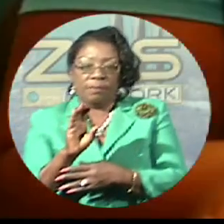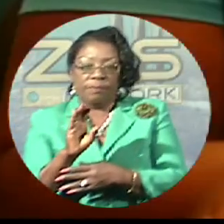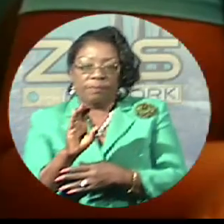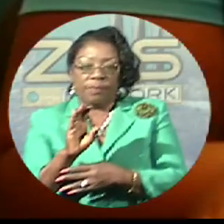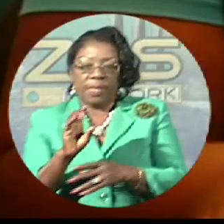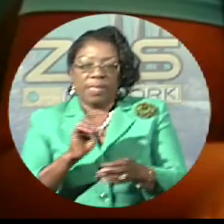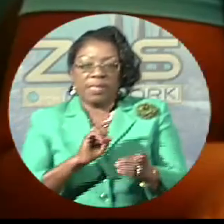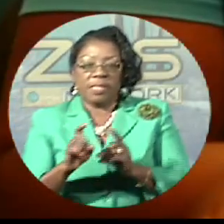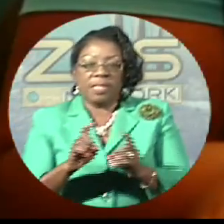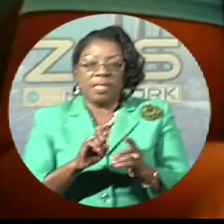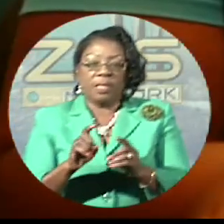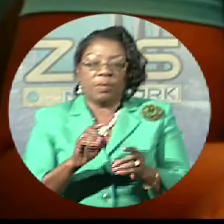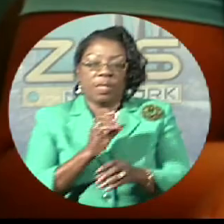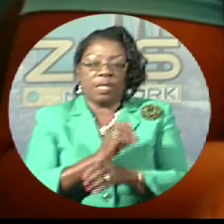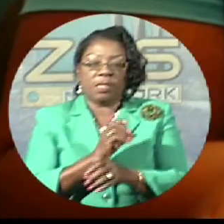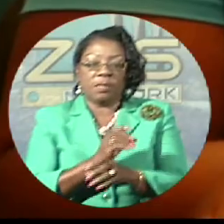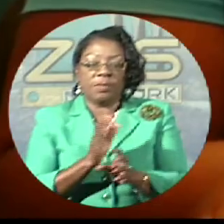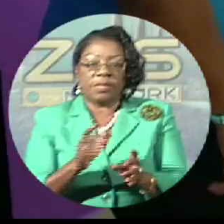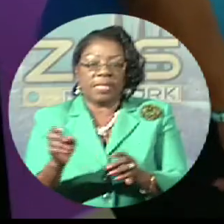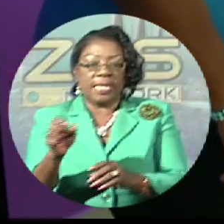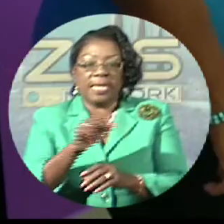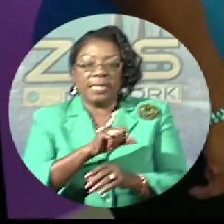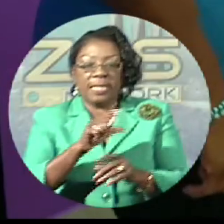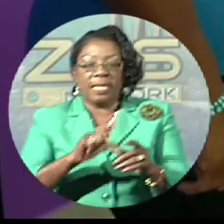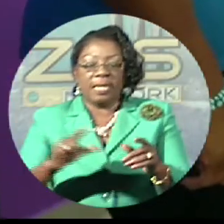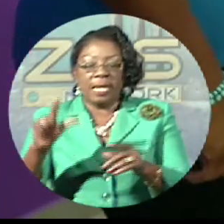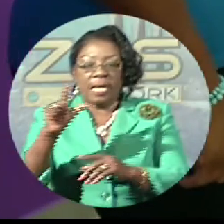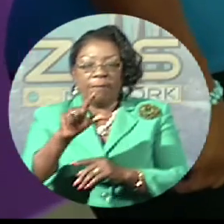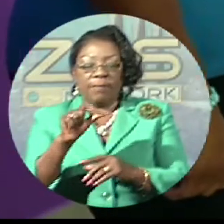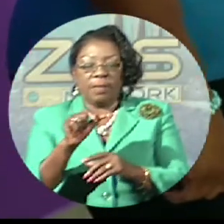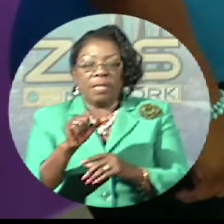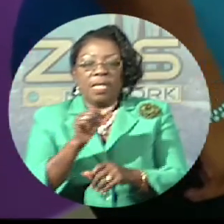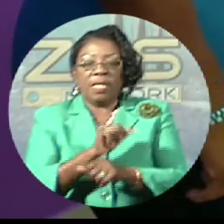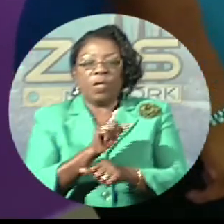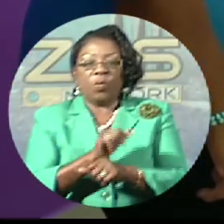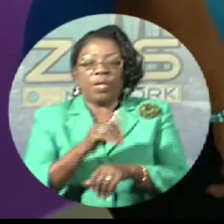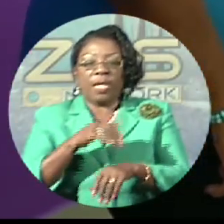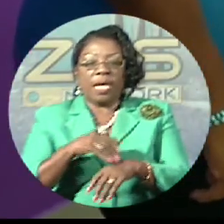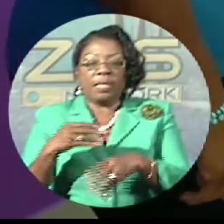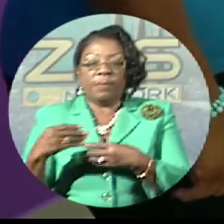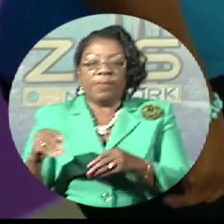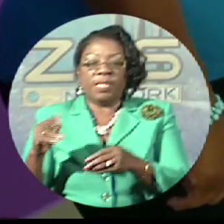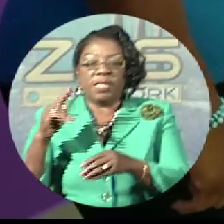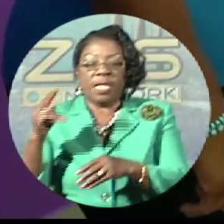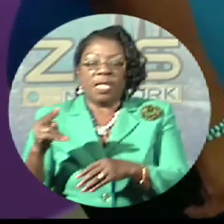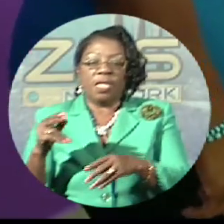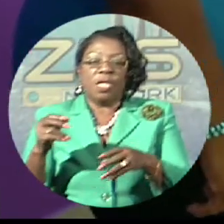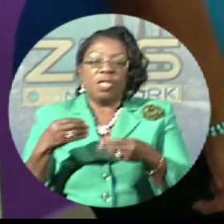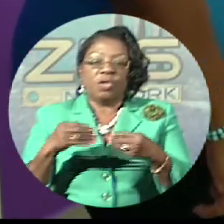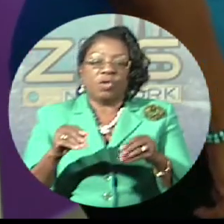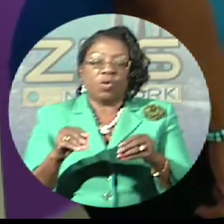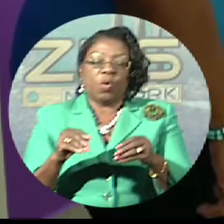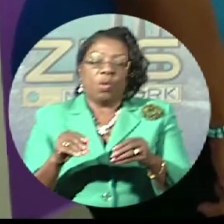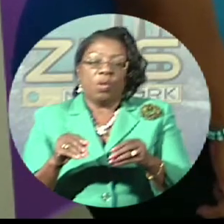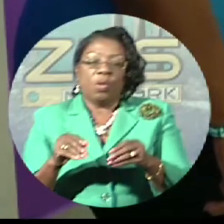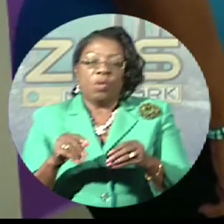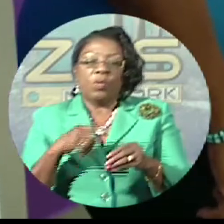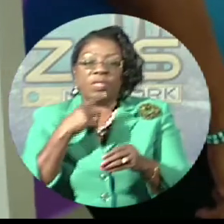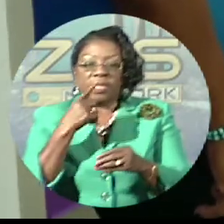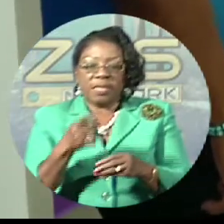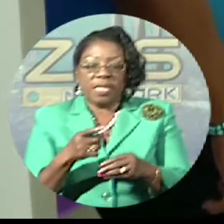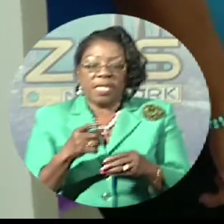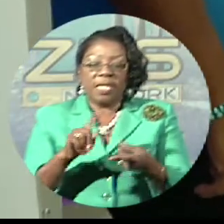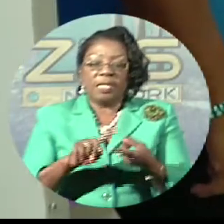dealing with customers at any level. Stephanie Seymour works at the retail store located in Spanish Wells, which she says is a